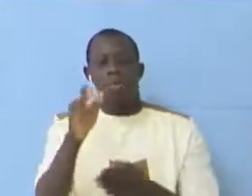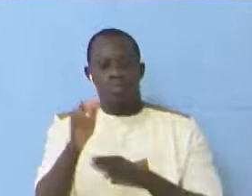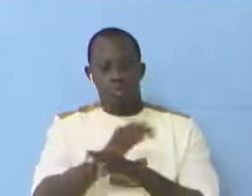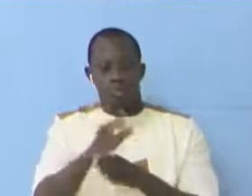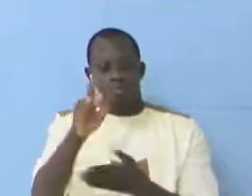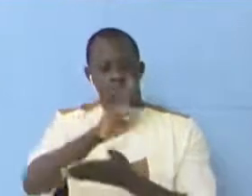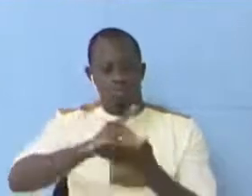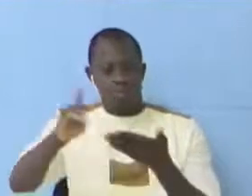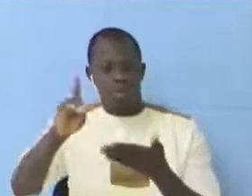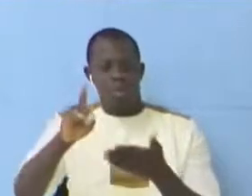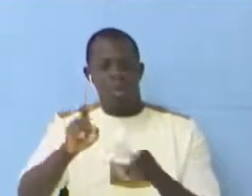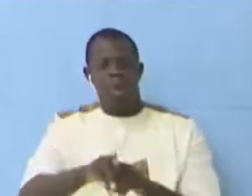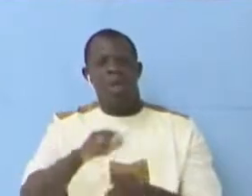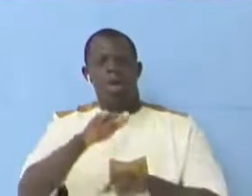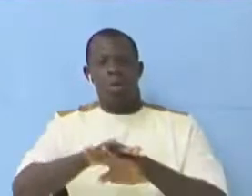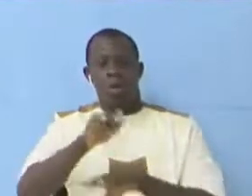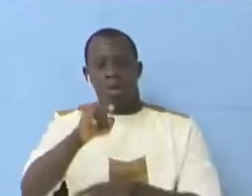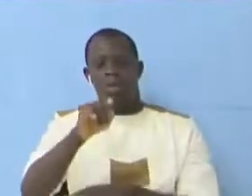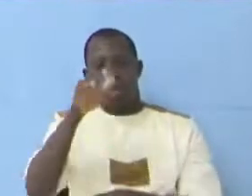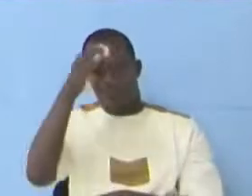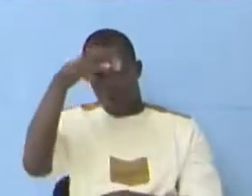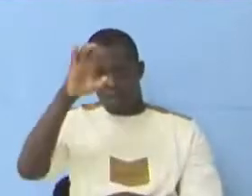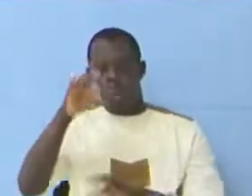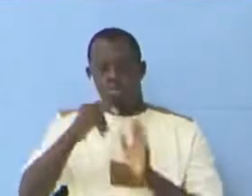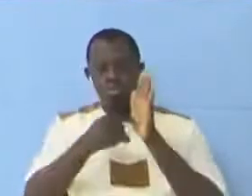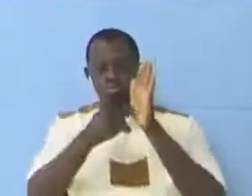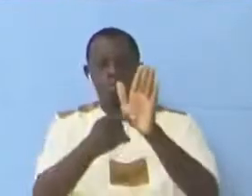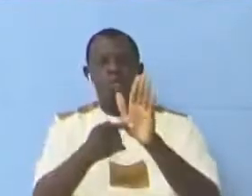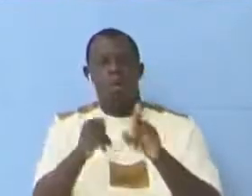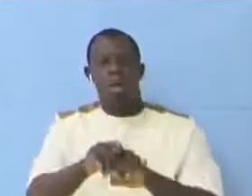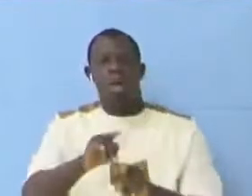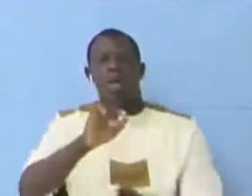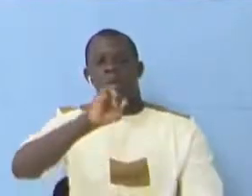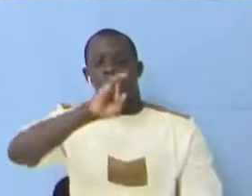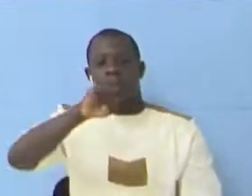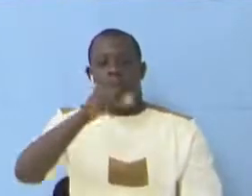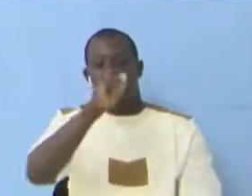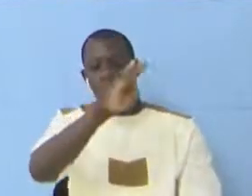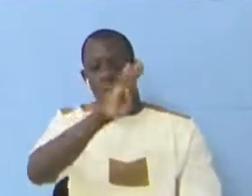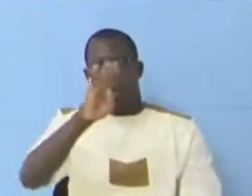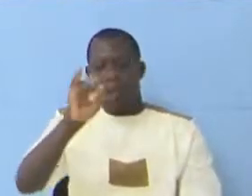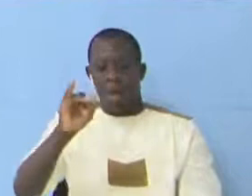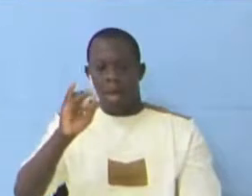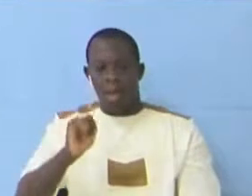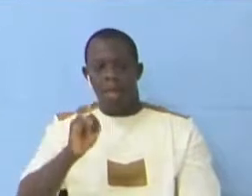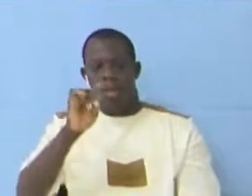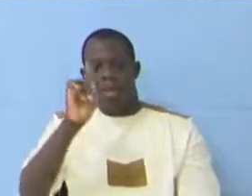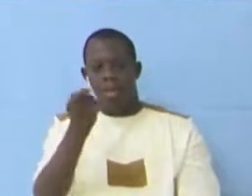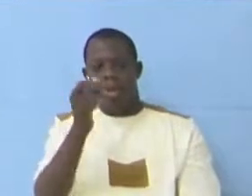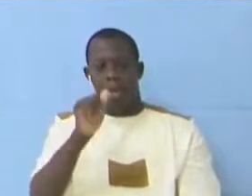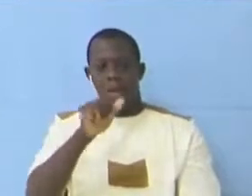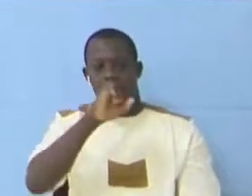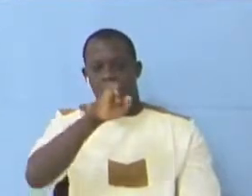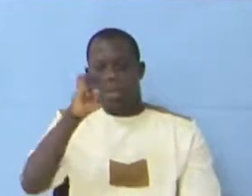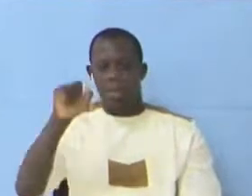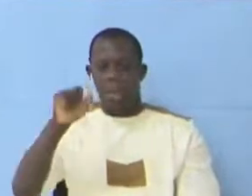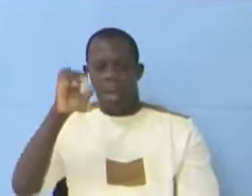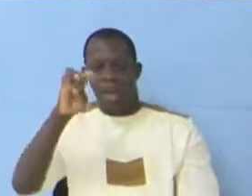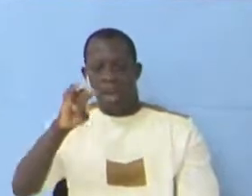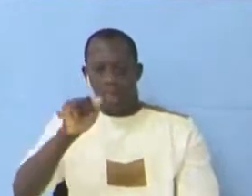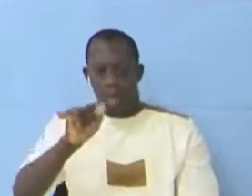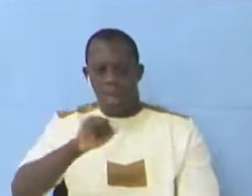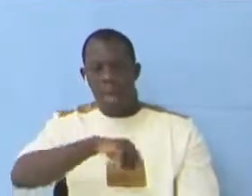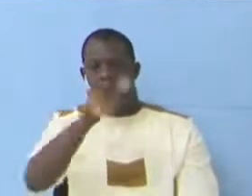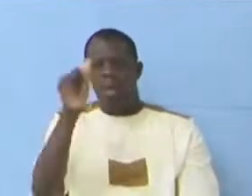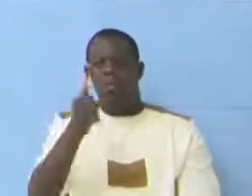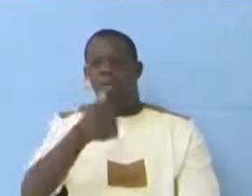this commission, showing that Rui Jabi Gassama, Ibrahim Amare, and somebody else were paid lots of monies by the state.